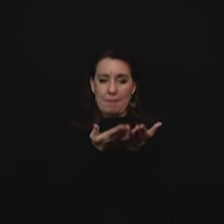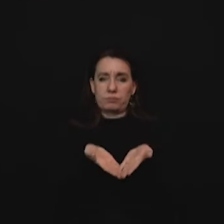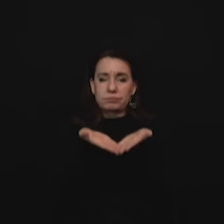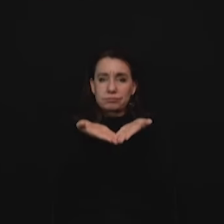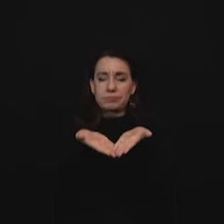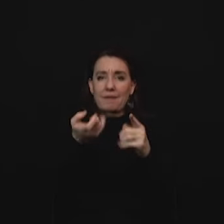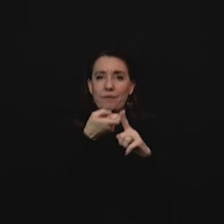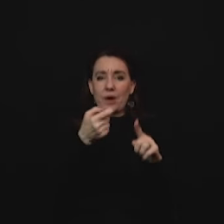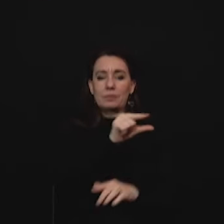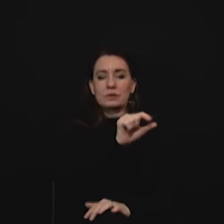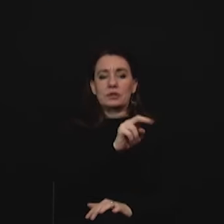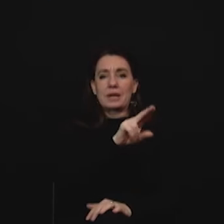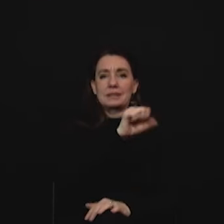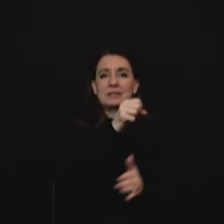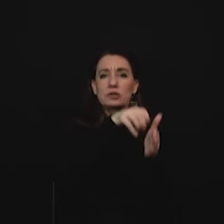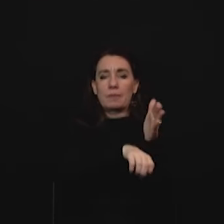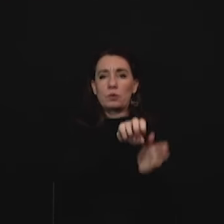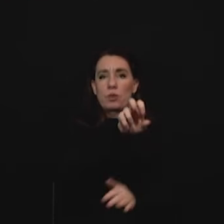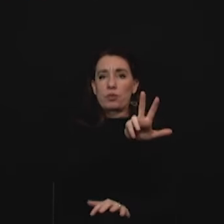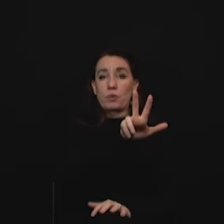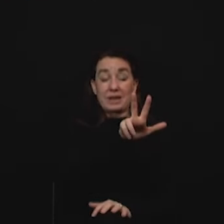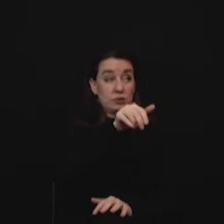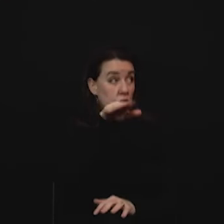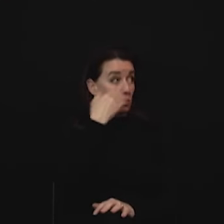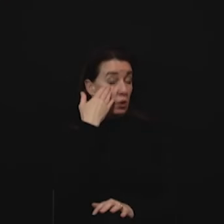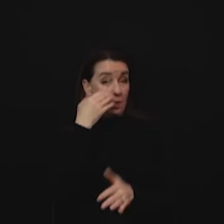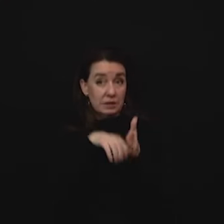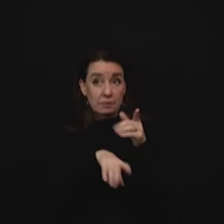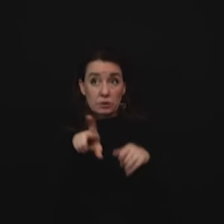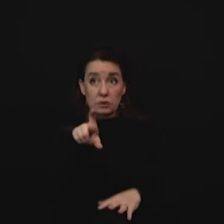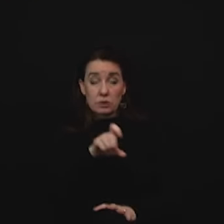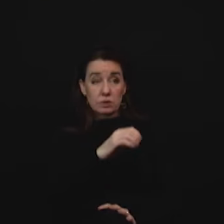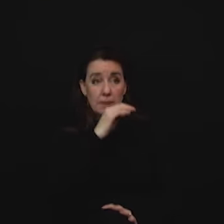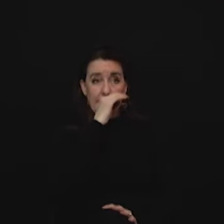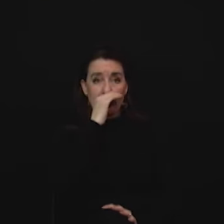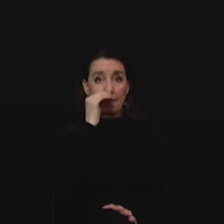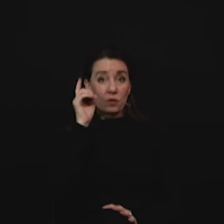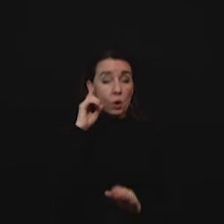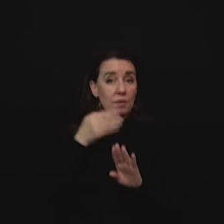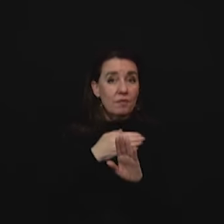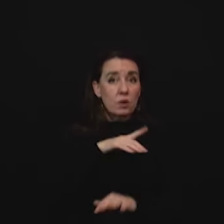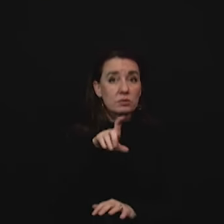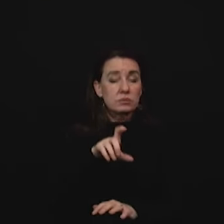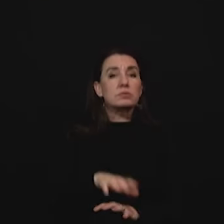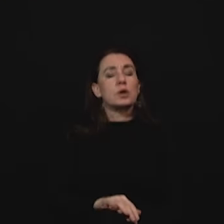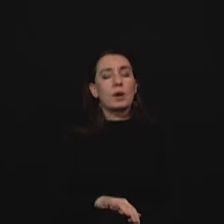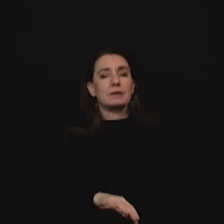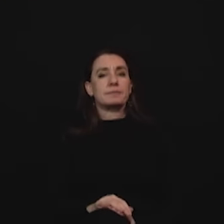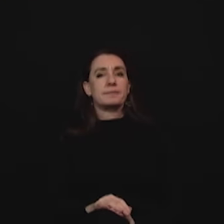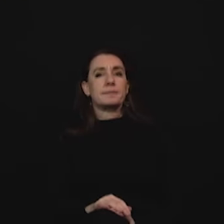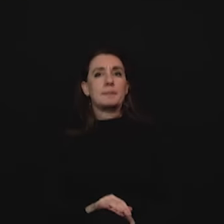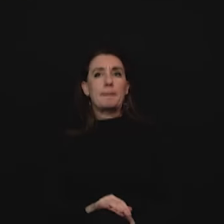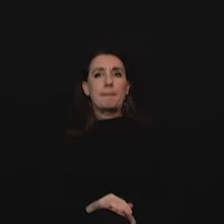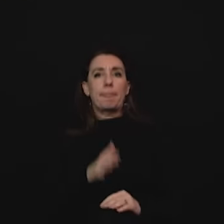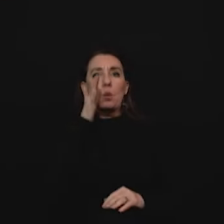that comes from Genesis chapter 3. Anybody know that chapter? Have you ever heard about that? Okay. So we're going to have some pictures on